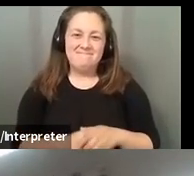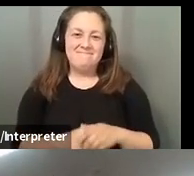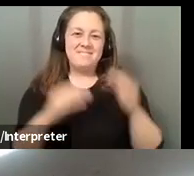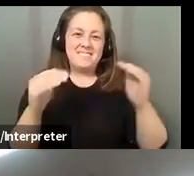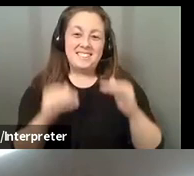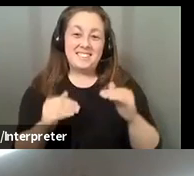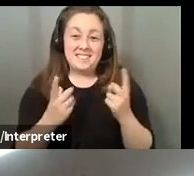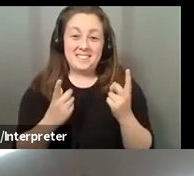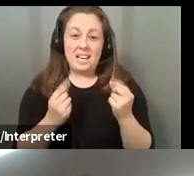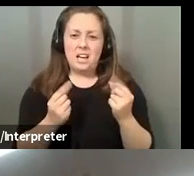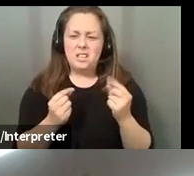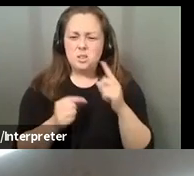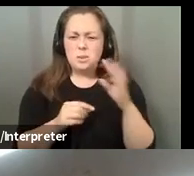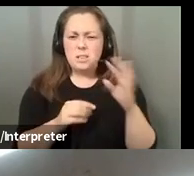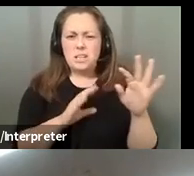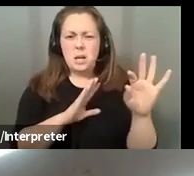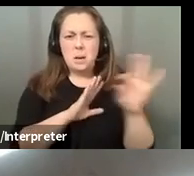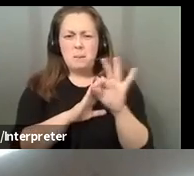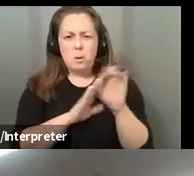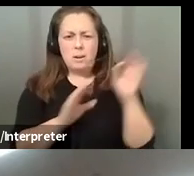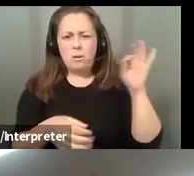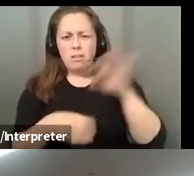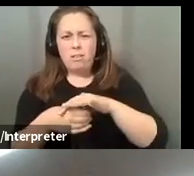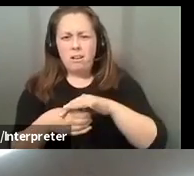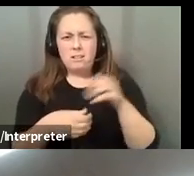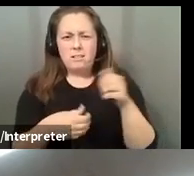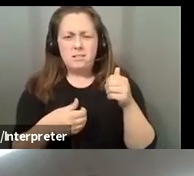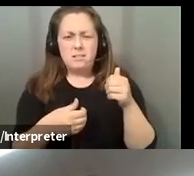going to be, are we appointing or are we electing the...